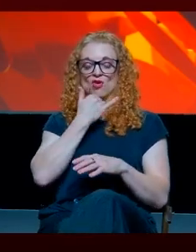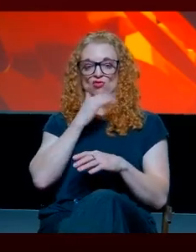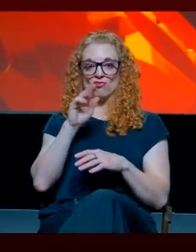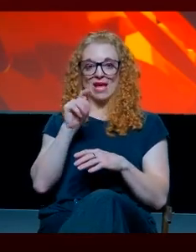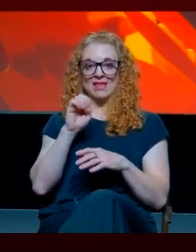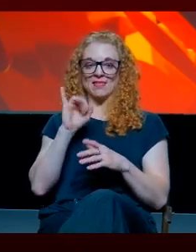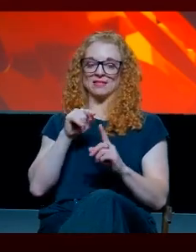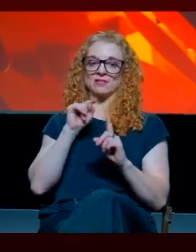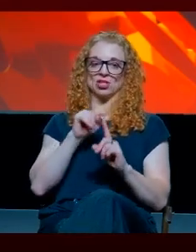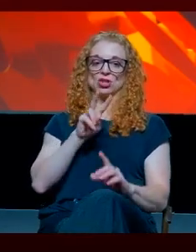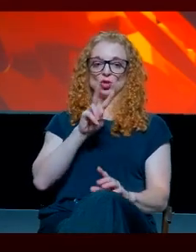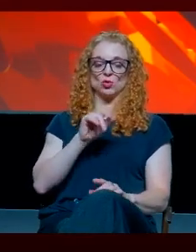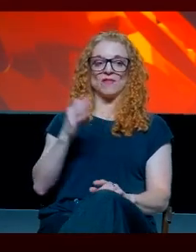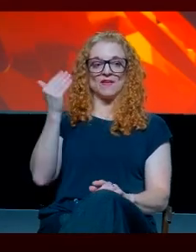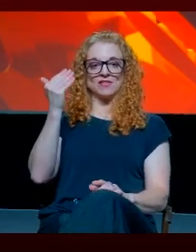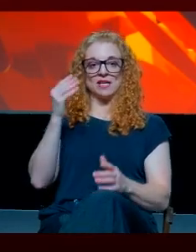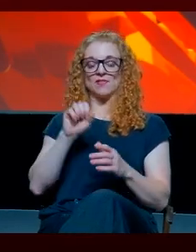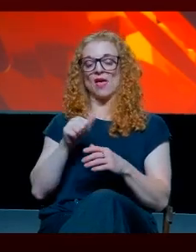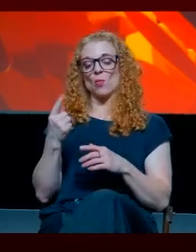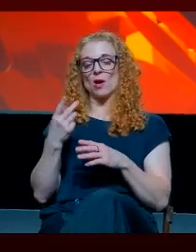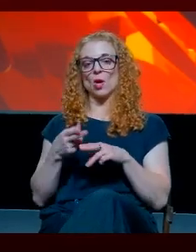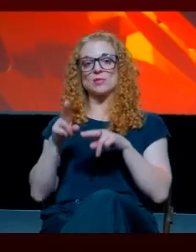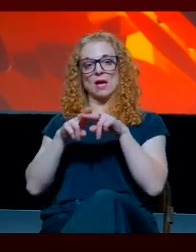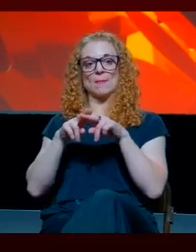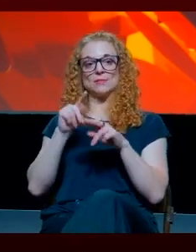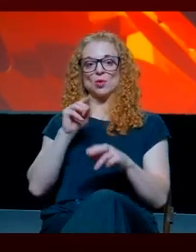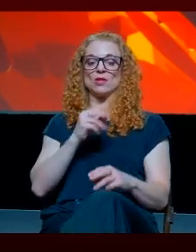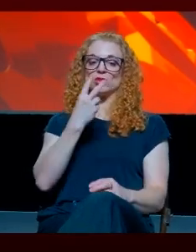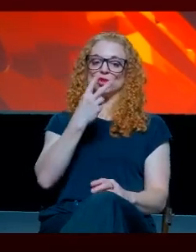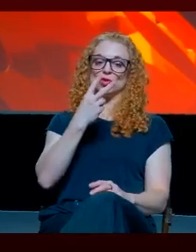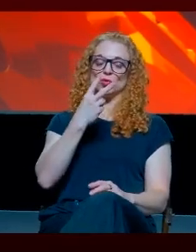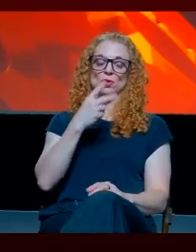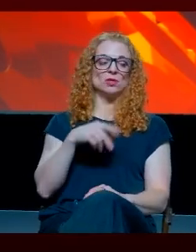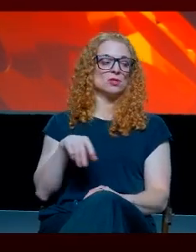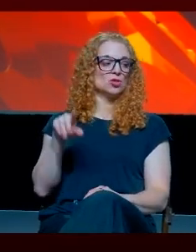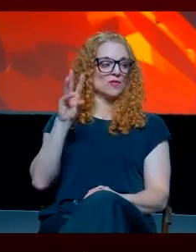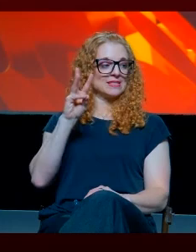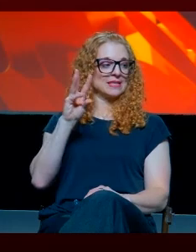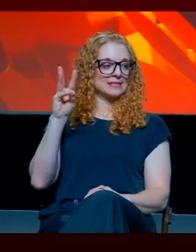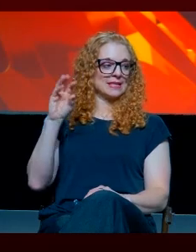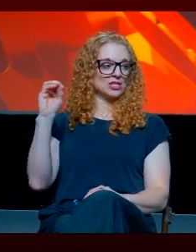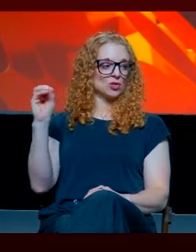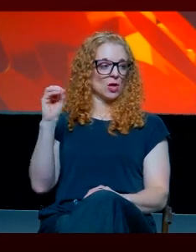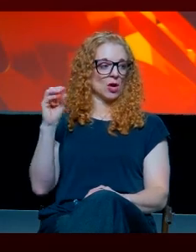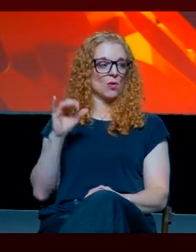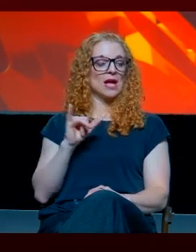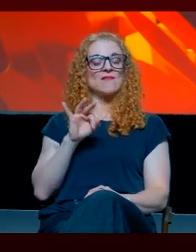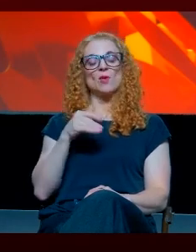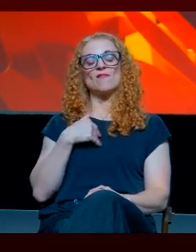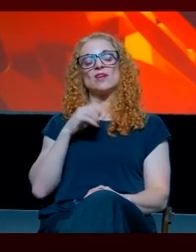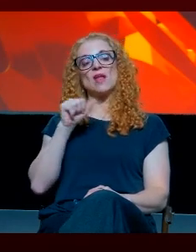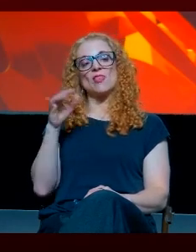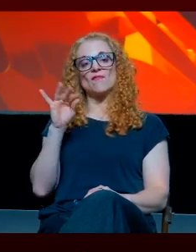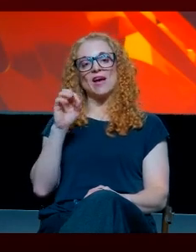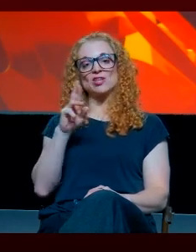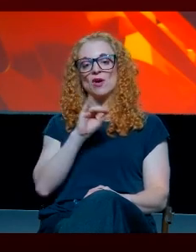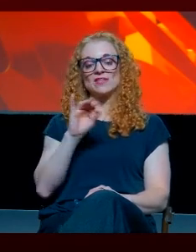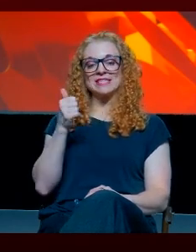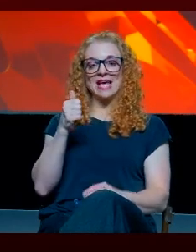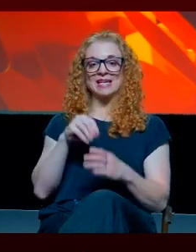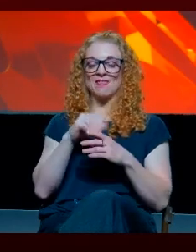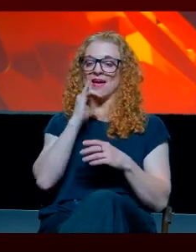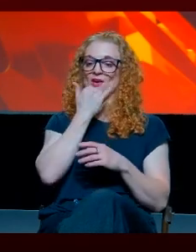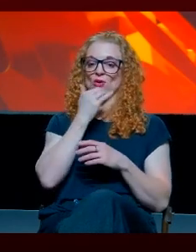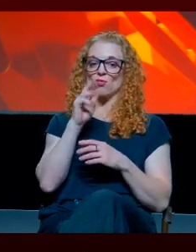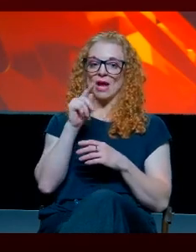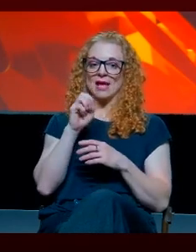to 2 to the 15. The other one goes up to 2 to the 660. If you make another factor of 10 in the error rate,